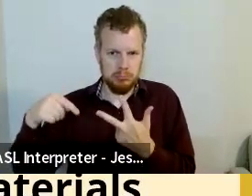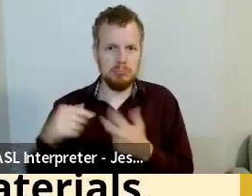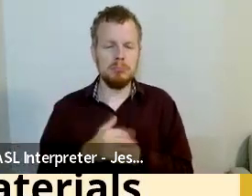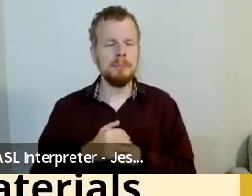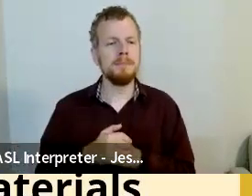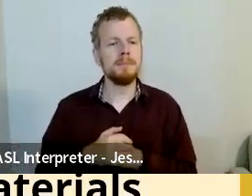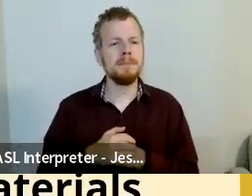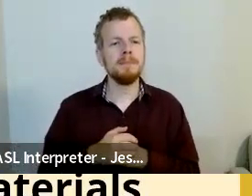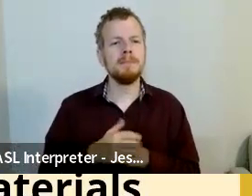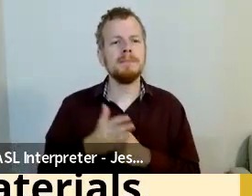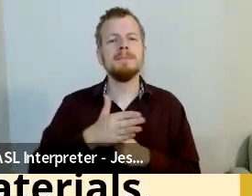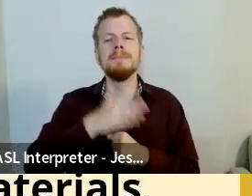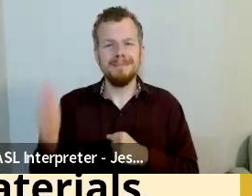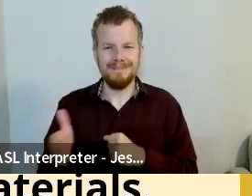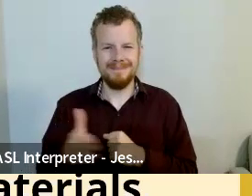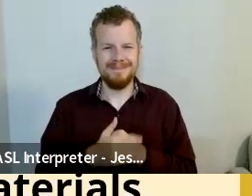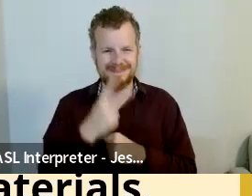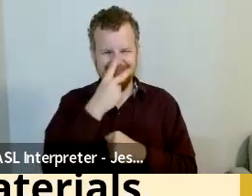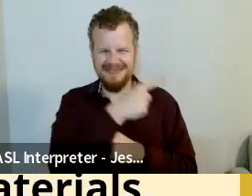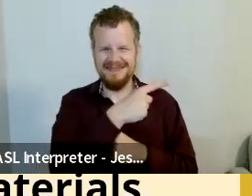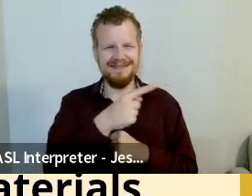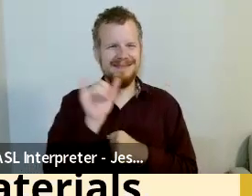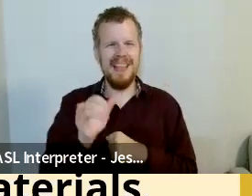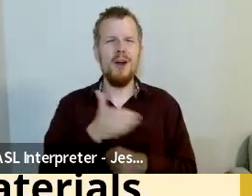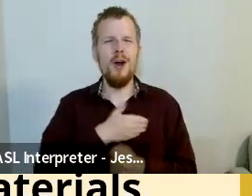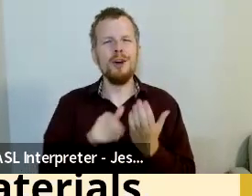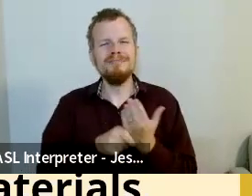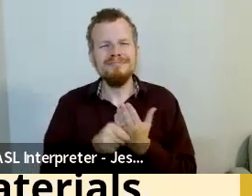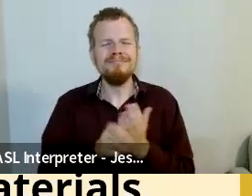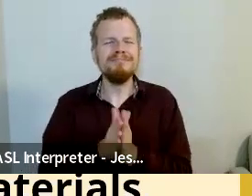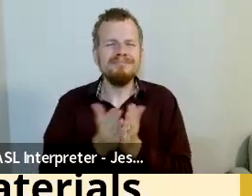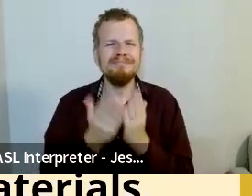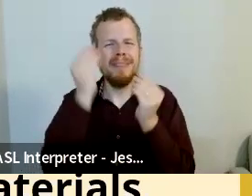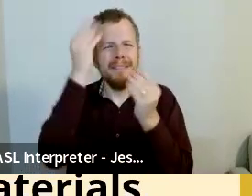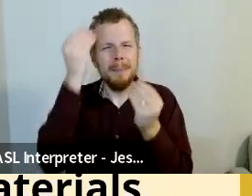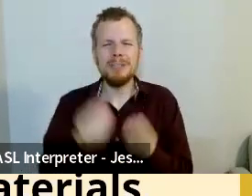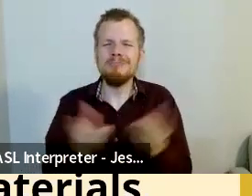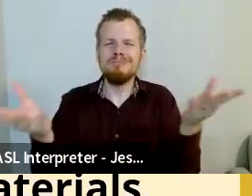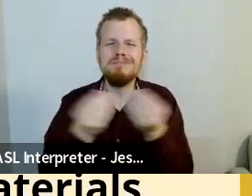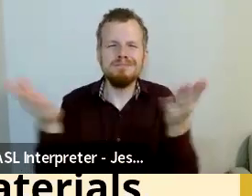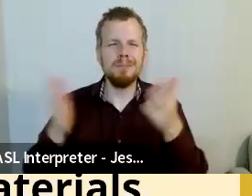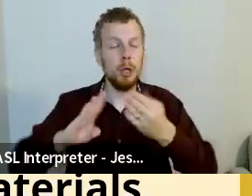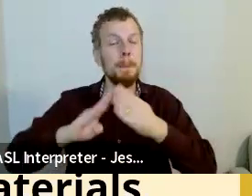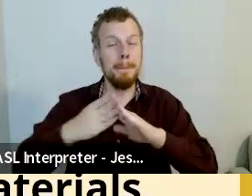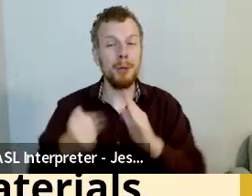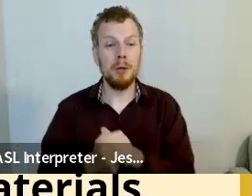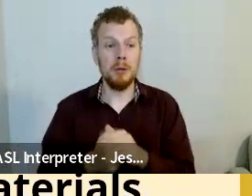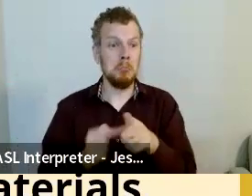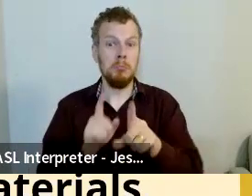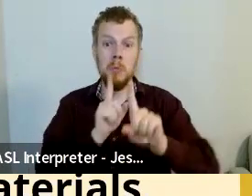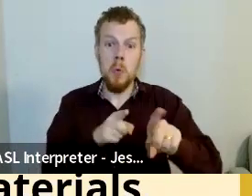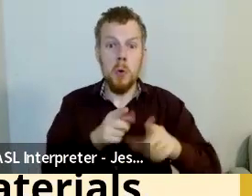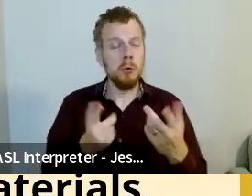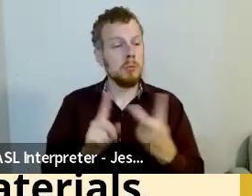All right. So here, essentially, this is some of the materials that we provide to community members. You can order or print copies